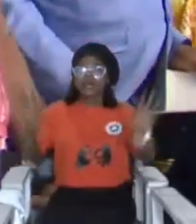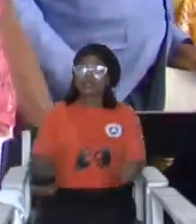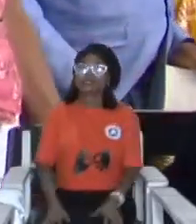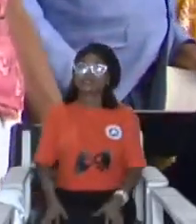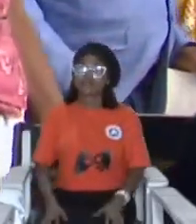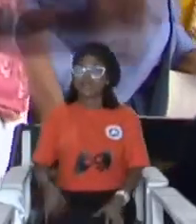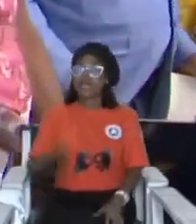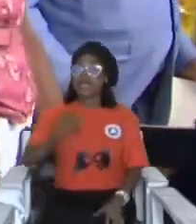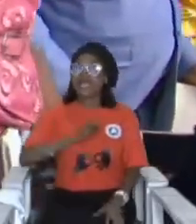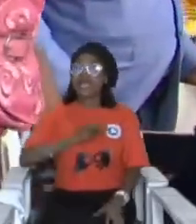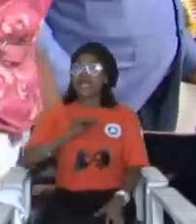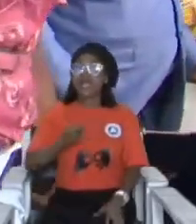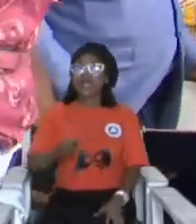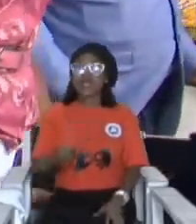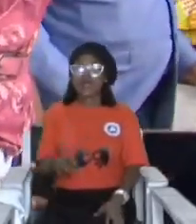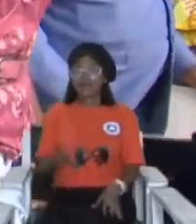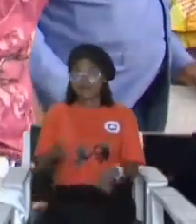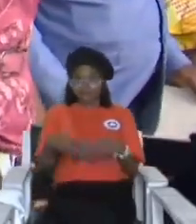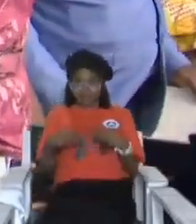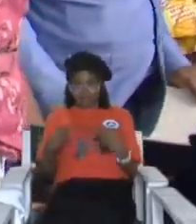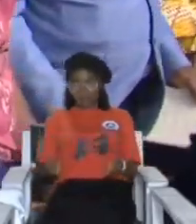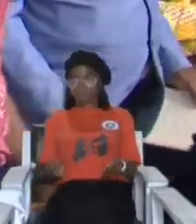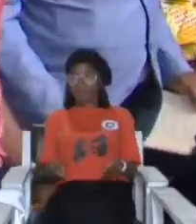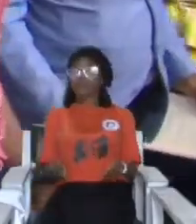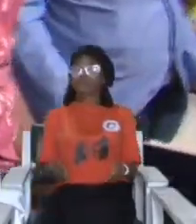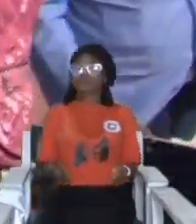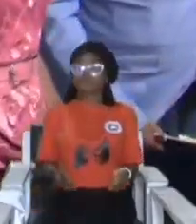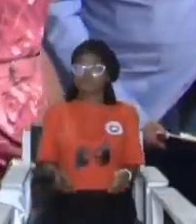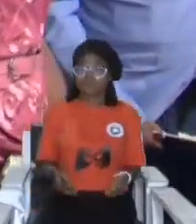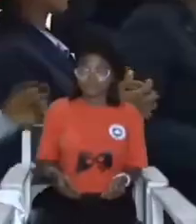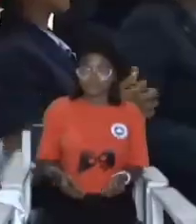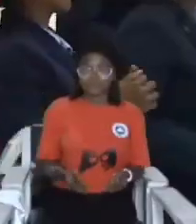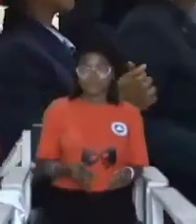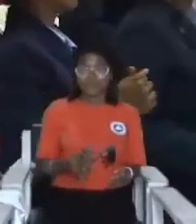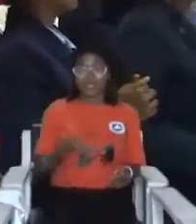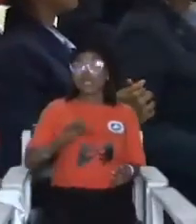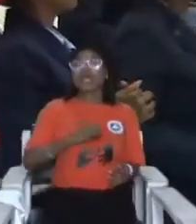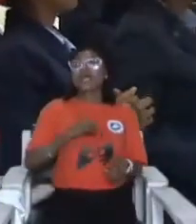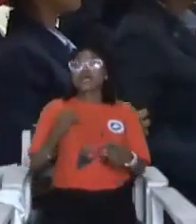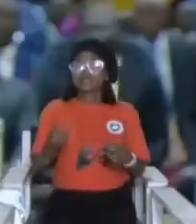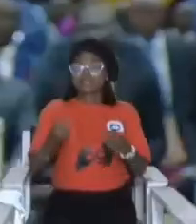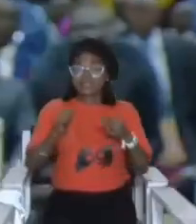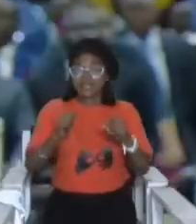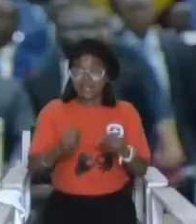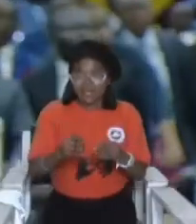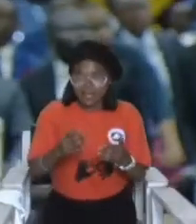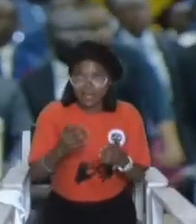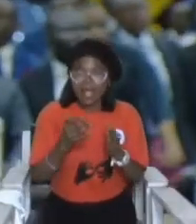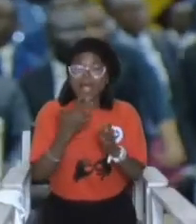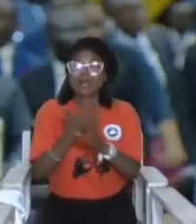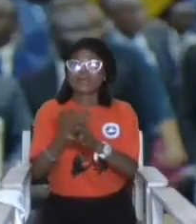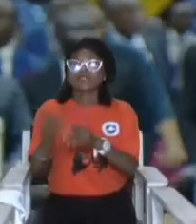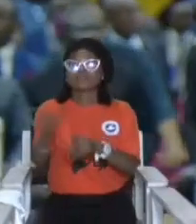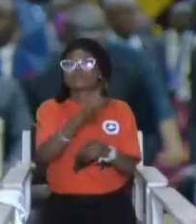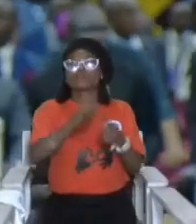I give you only one prayer point tonight, and I beg you to pray like you have never prayed before.